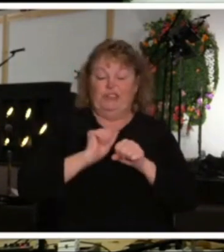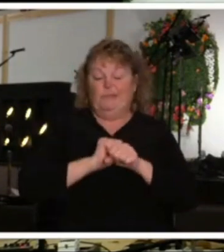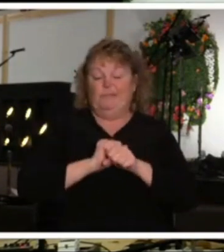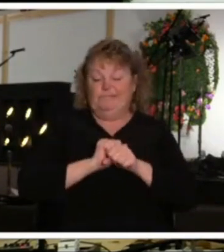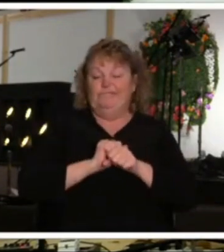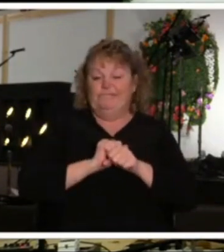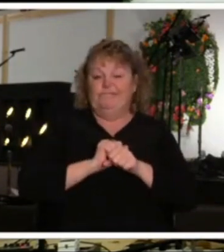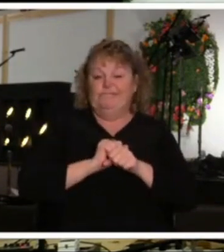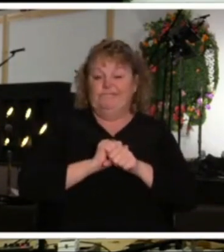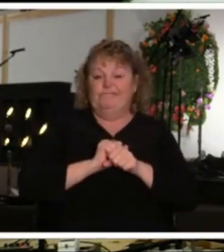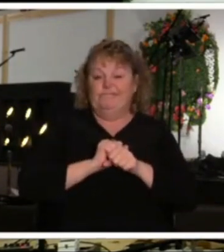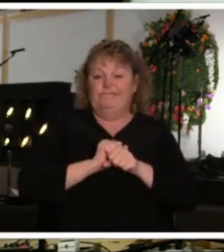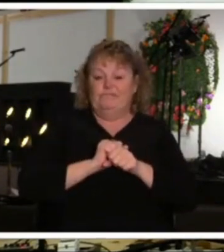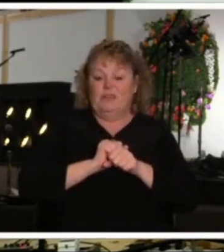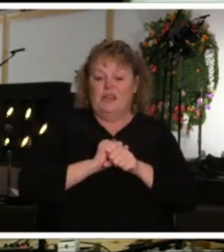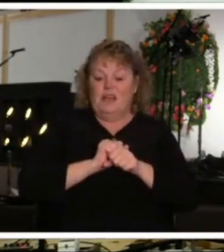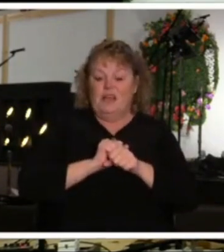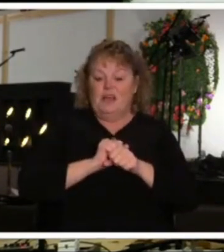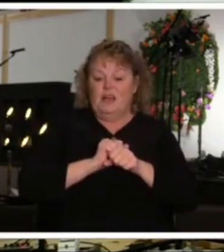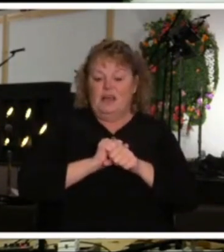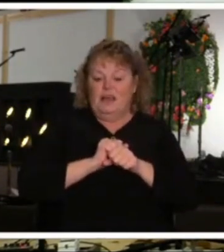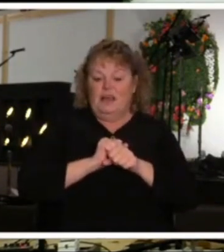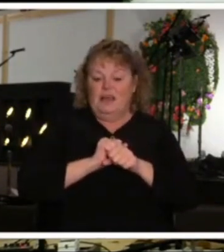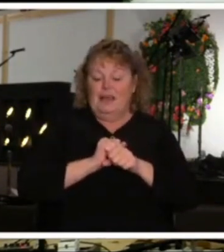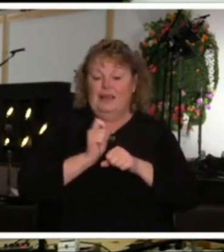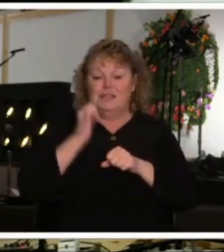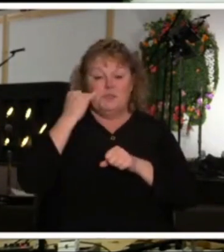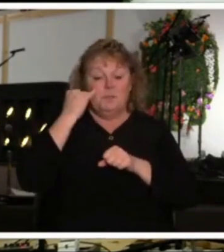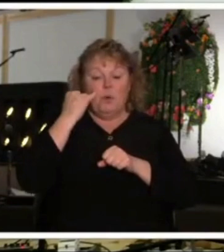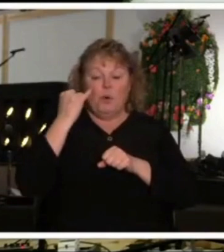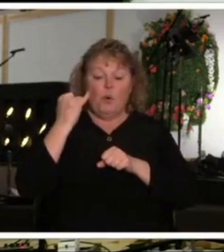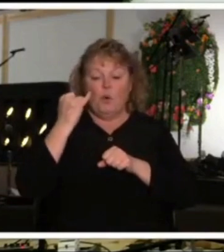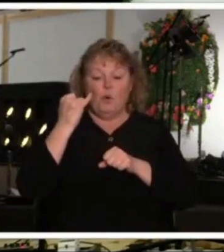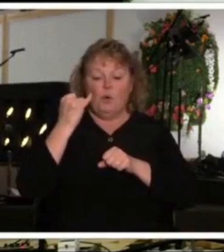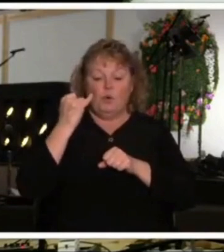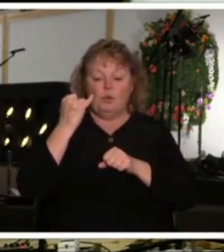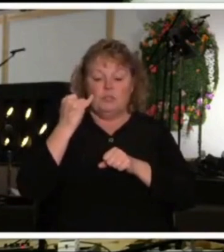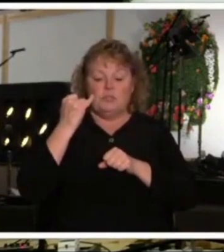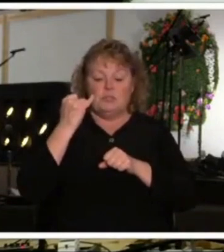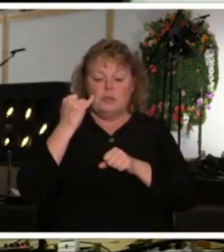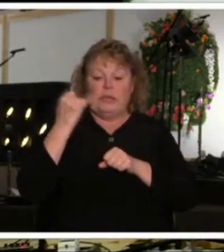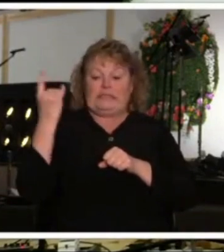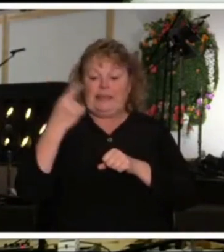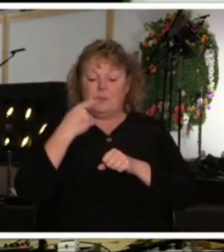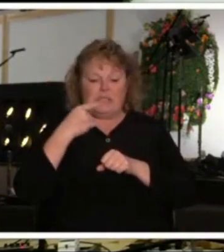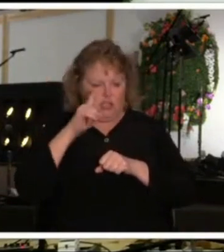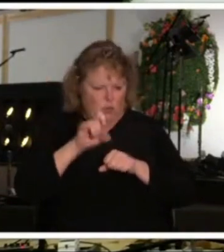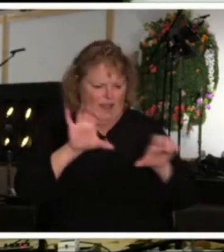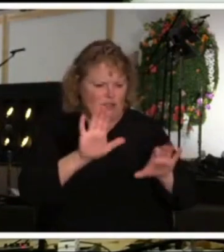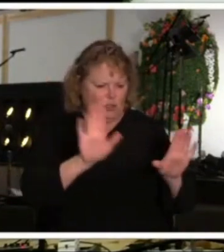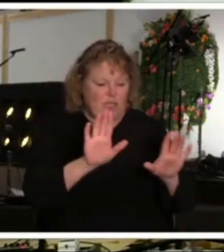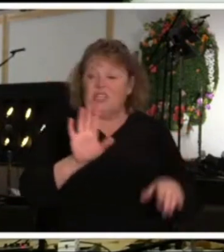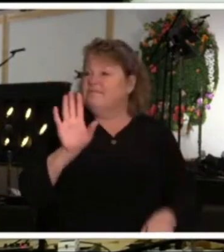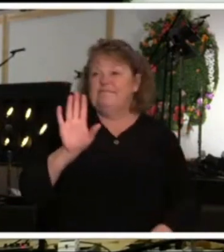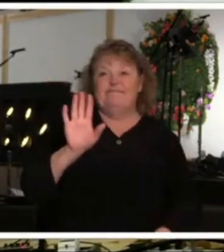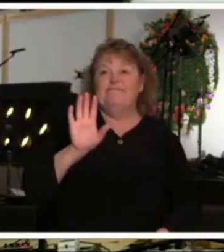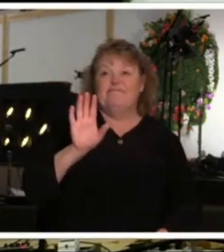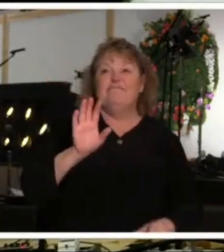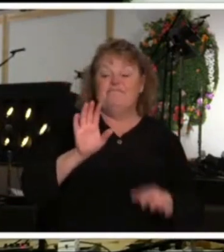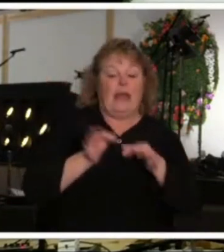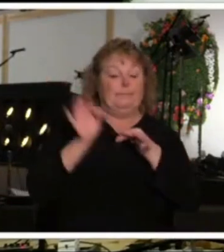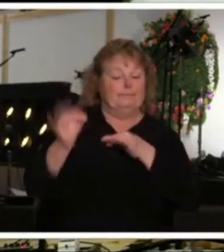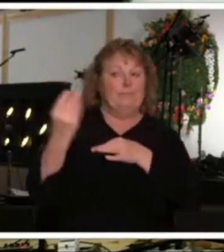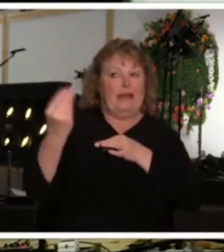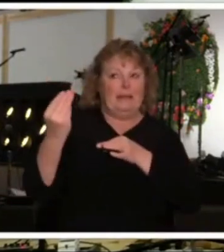Because pastors are available. If there's no time, if you can't make it Sunday, he'll say, let me do it on Monday. If you can't make it Monday, let's do it Tuesday. But if there ain't no